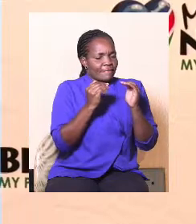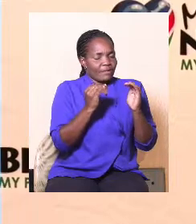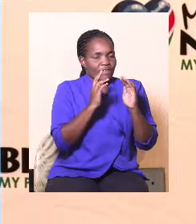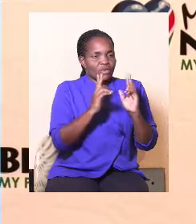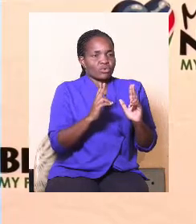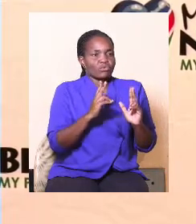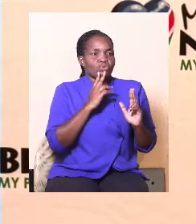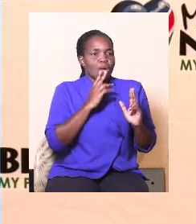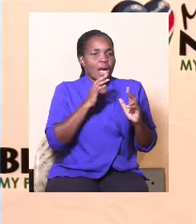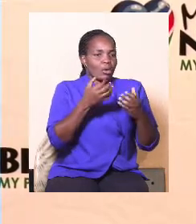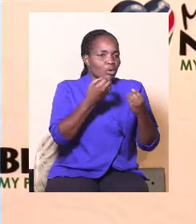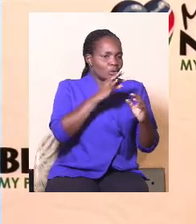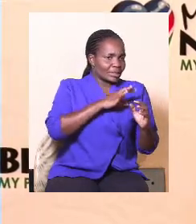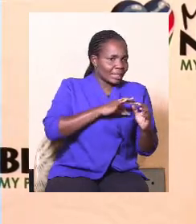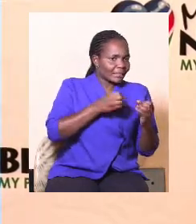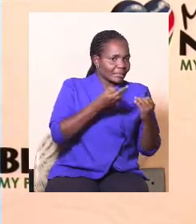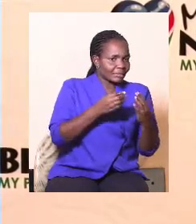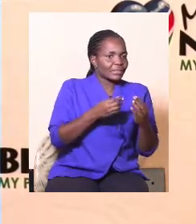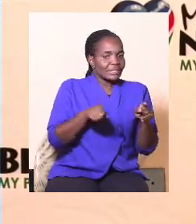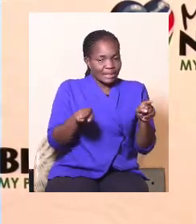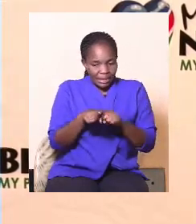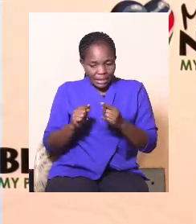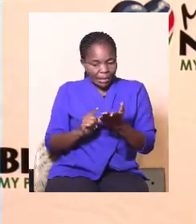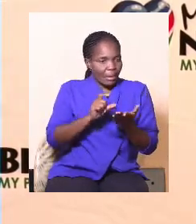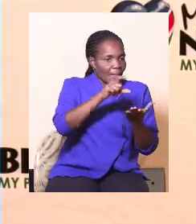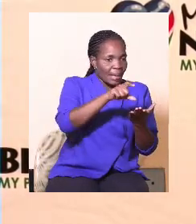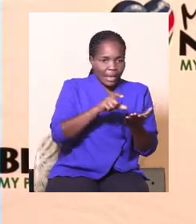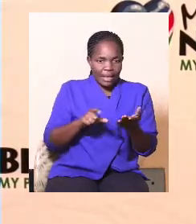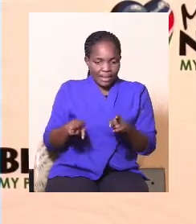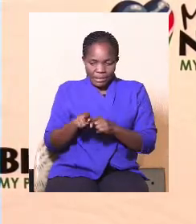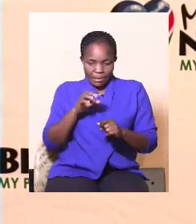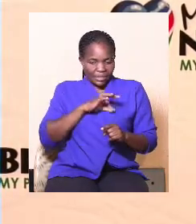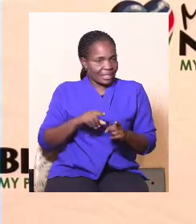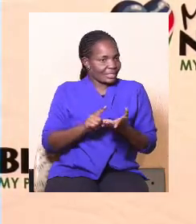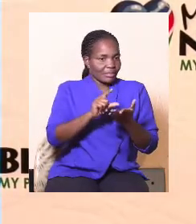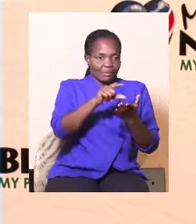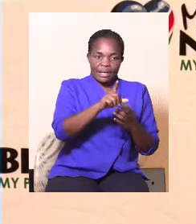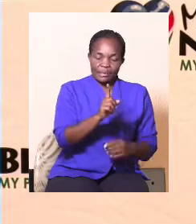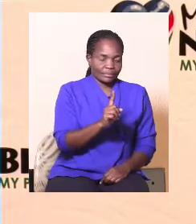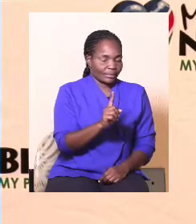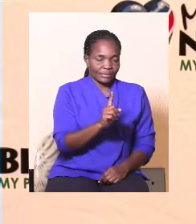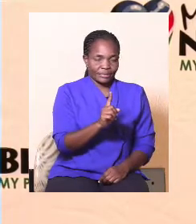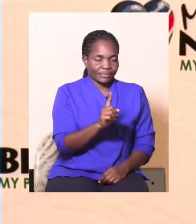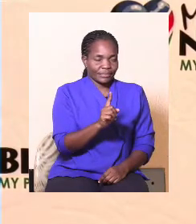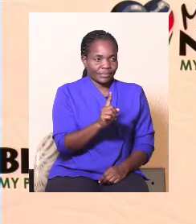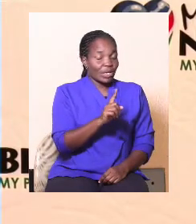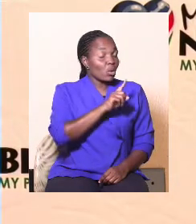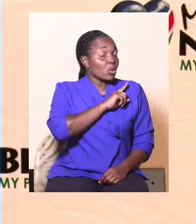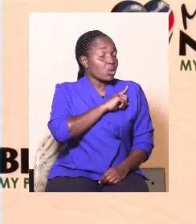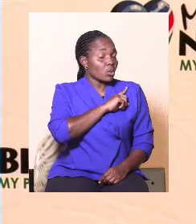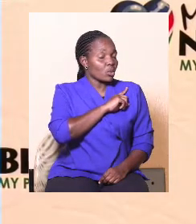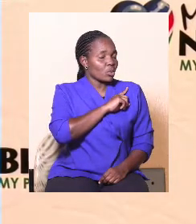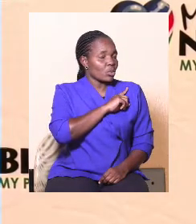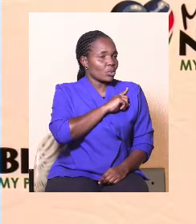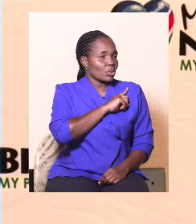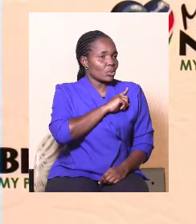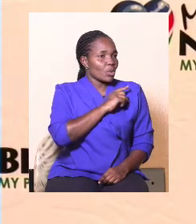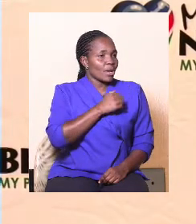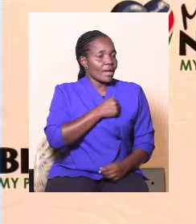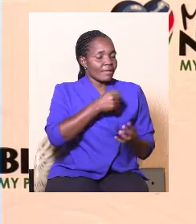my minister's permission, and he's going to help me with this one, for us, we are also saying there are